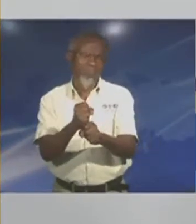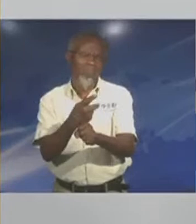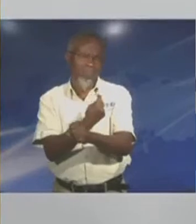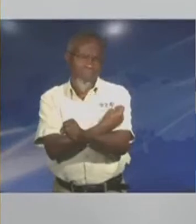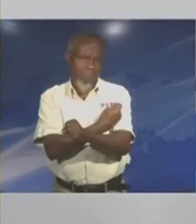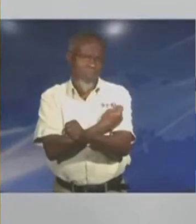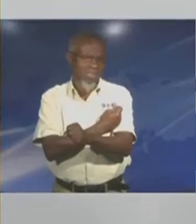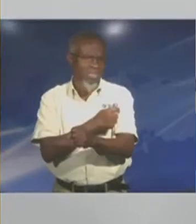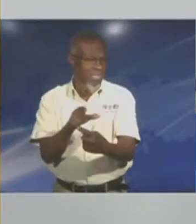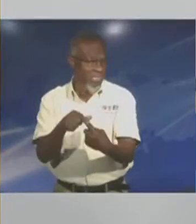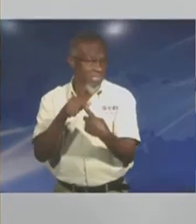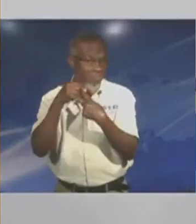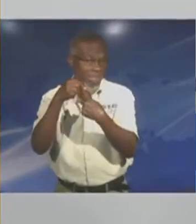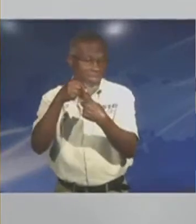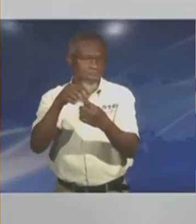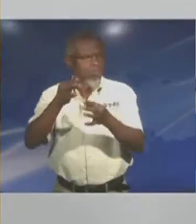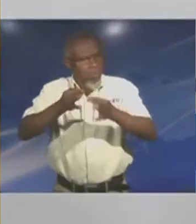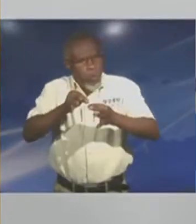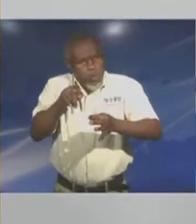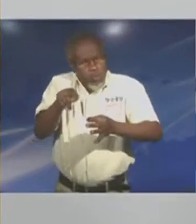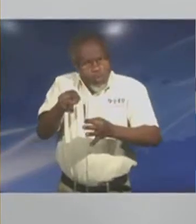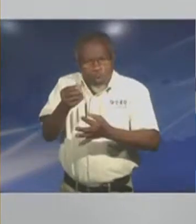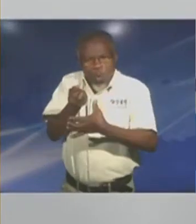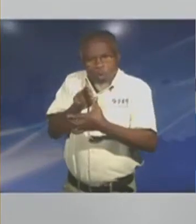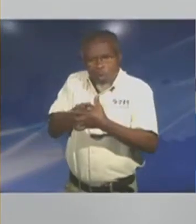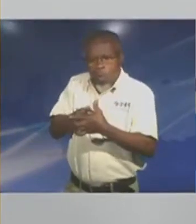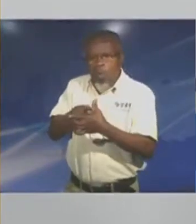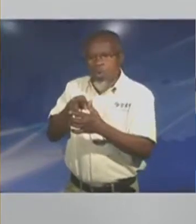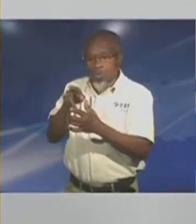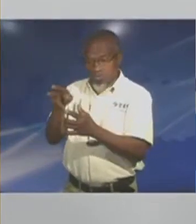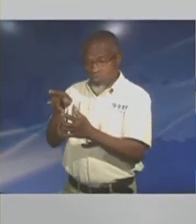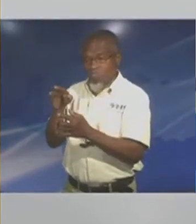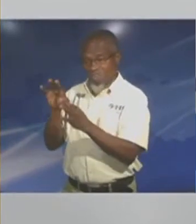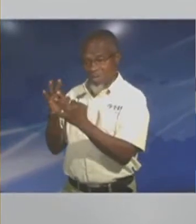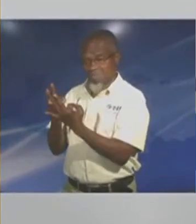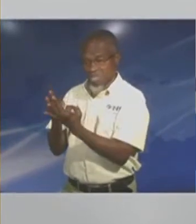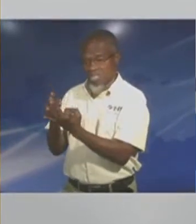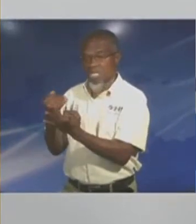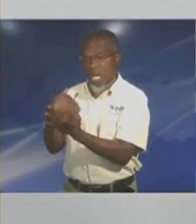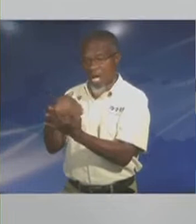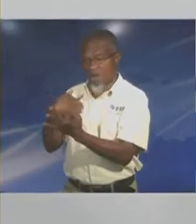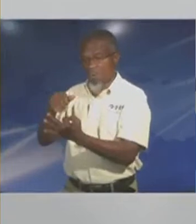especially if you or your relative has a comorbidity.